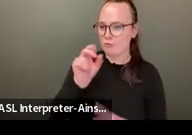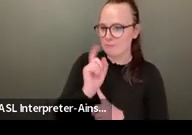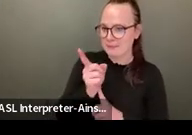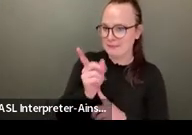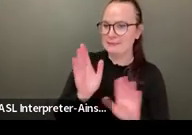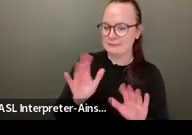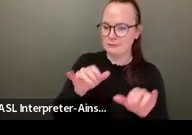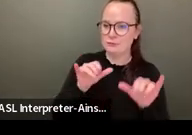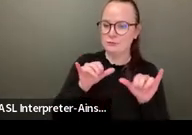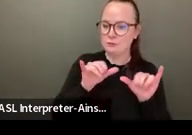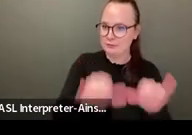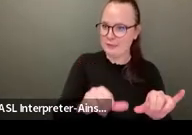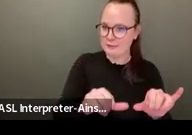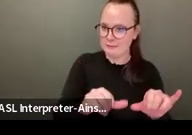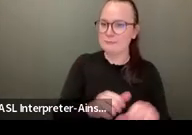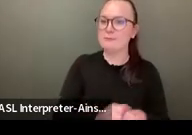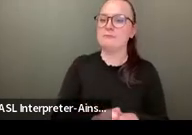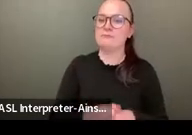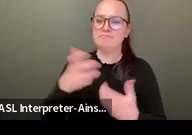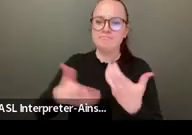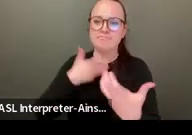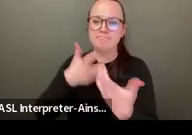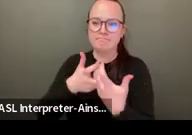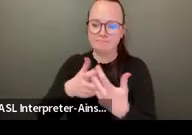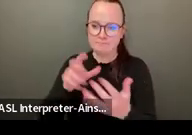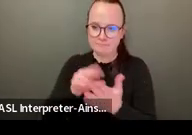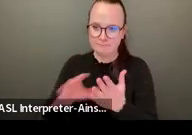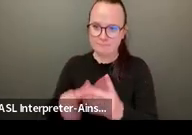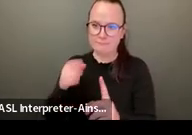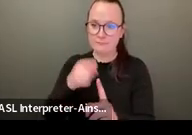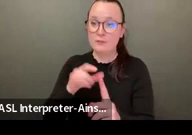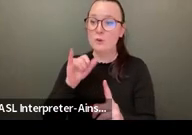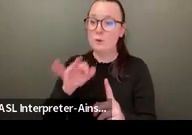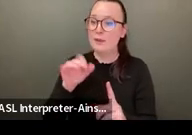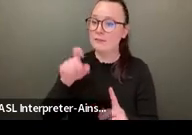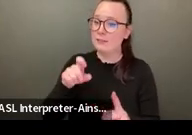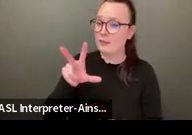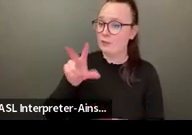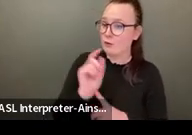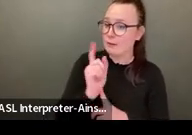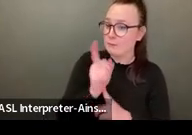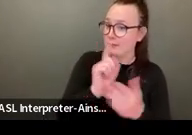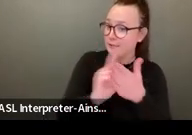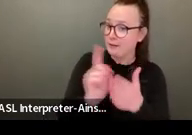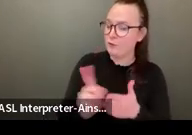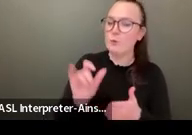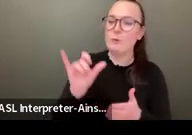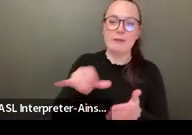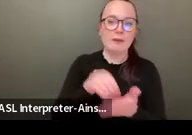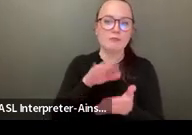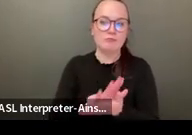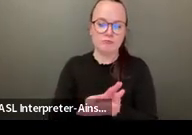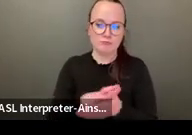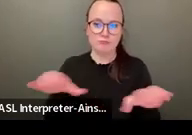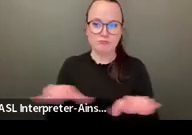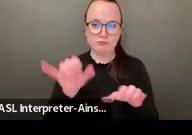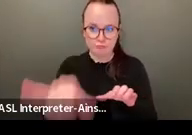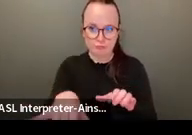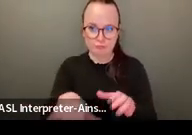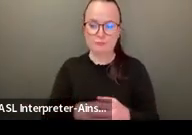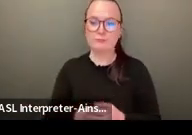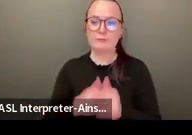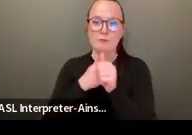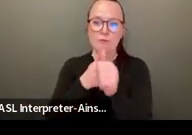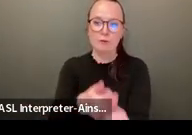hour. It's really on what the child needs. So the child needs 30 minutes per week. That's what goes in the service grid. Now,